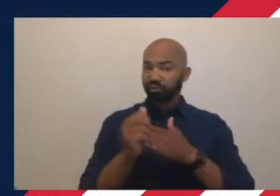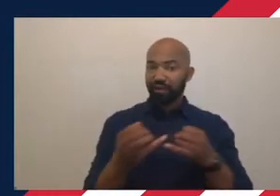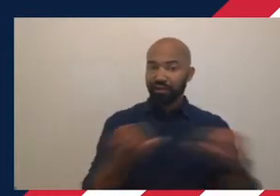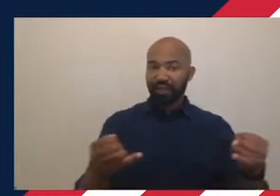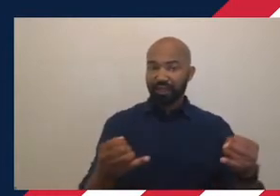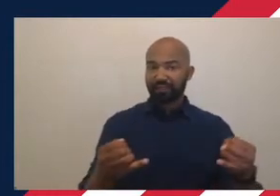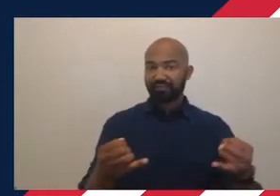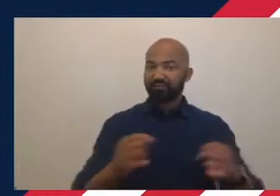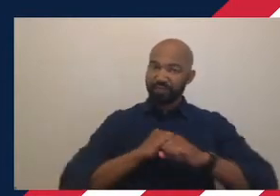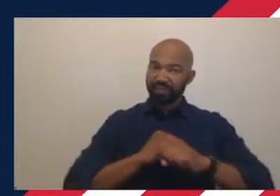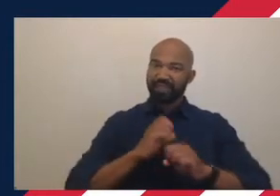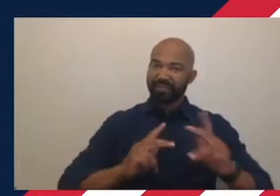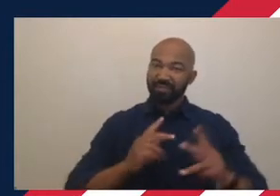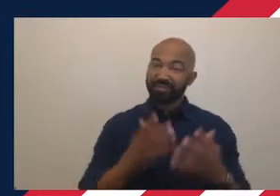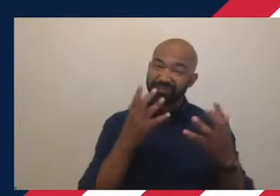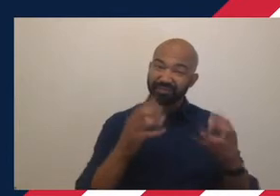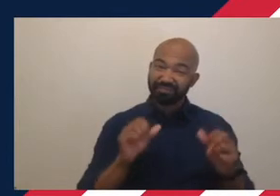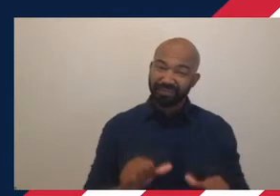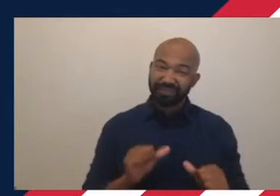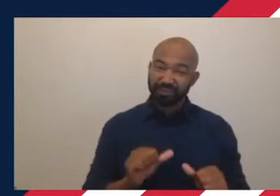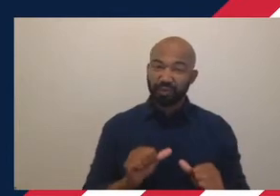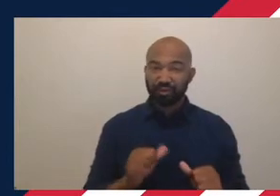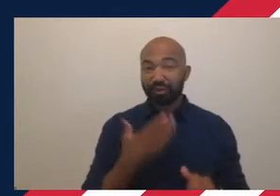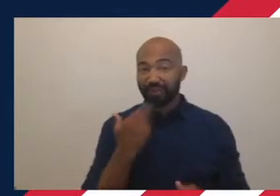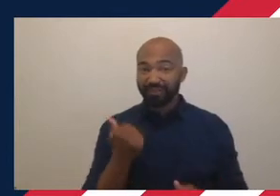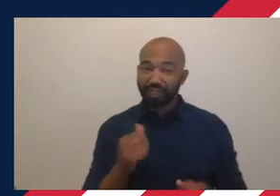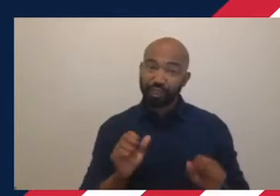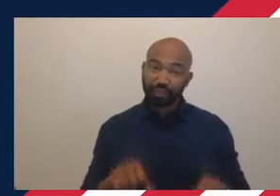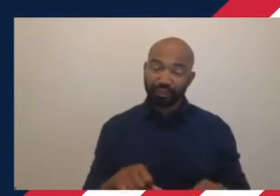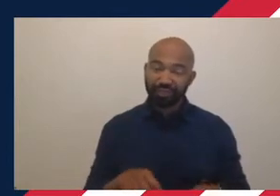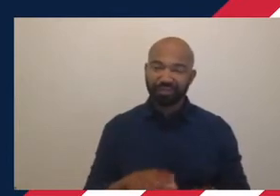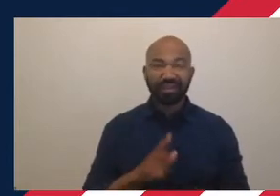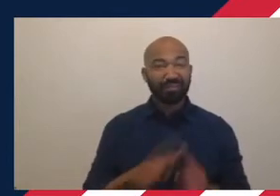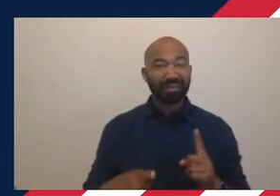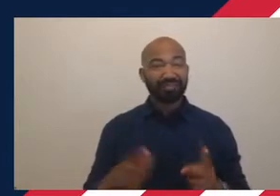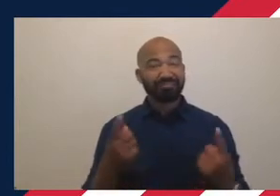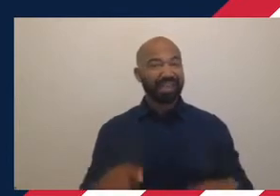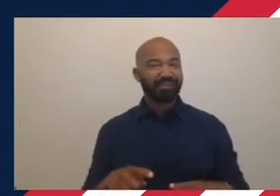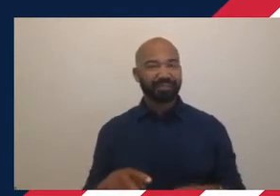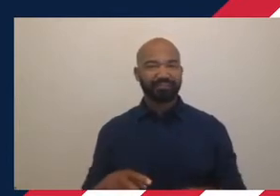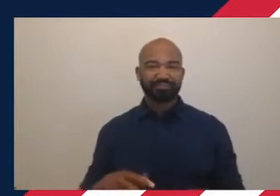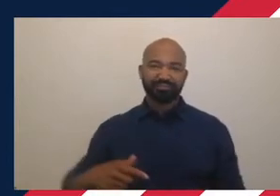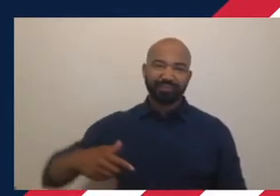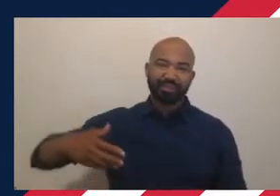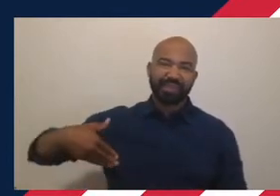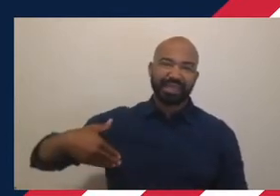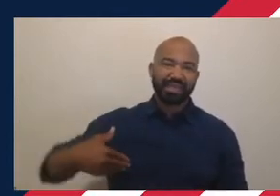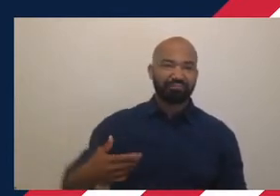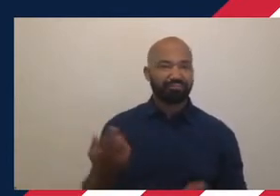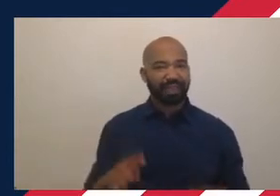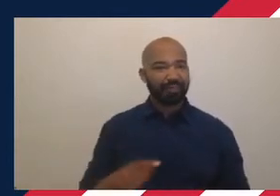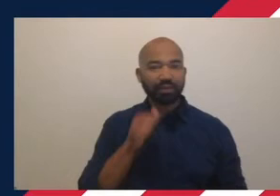However, unfortunately, it was a little bit too late. I'm sure that you've seen,